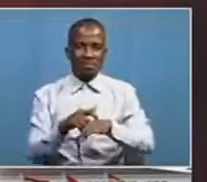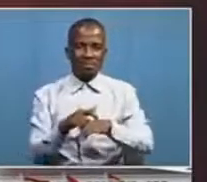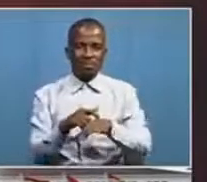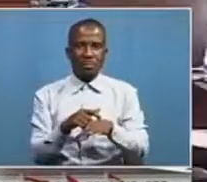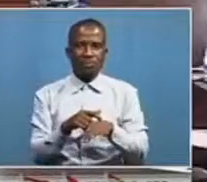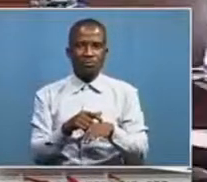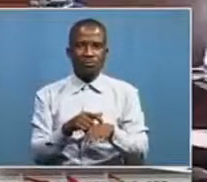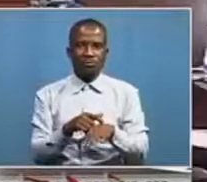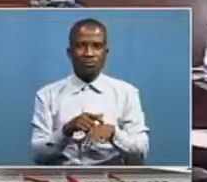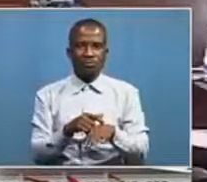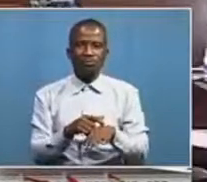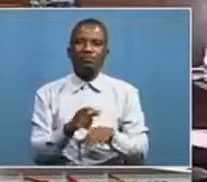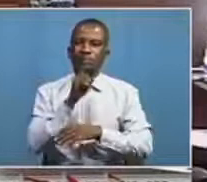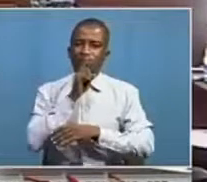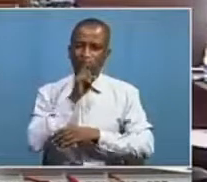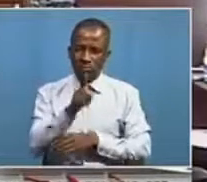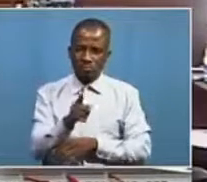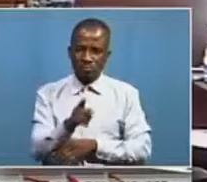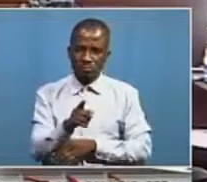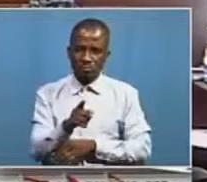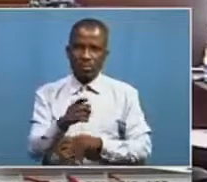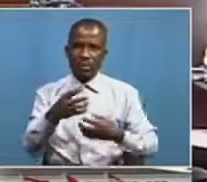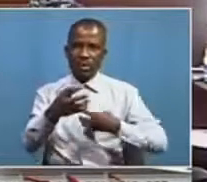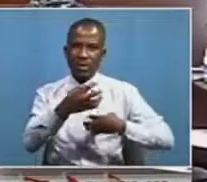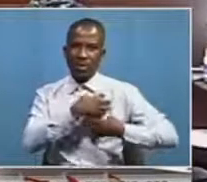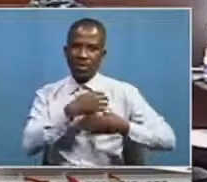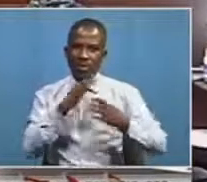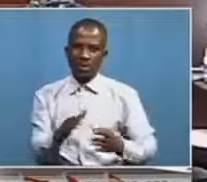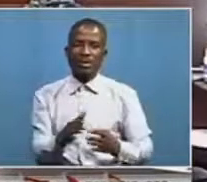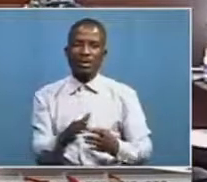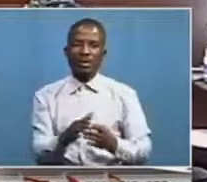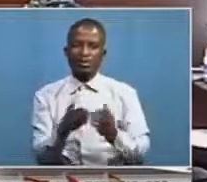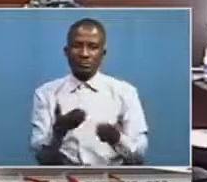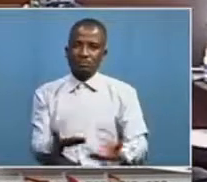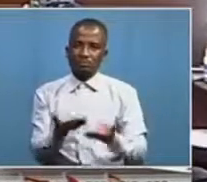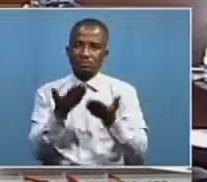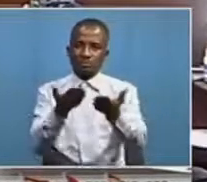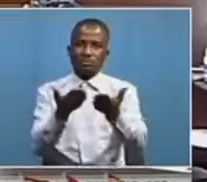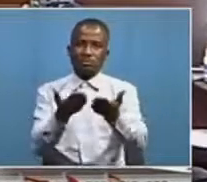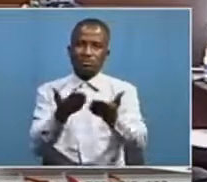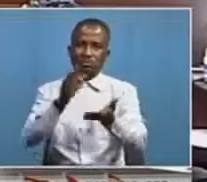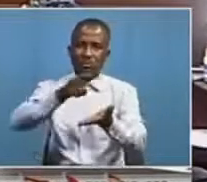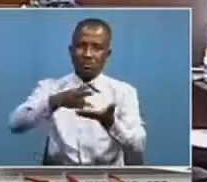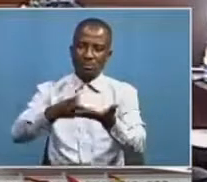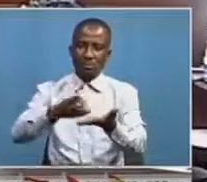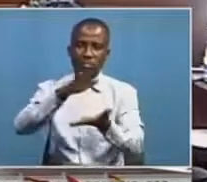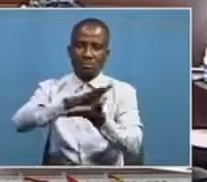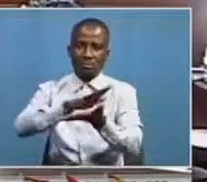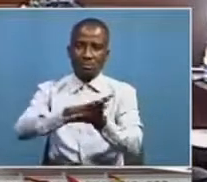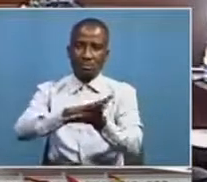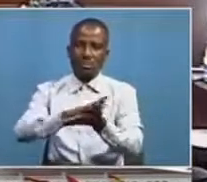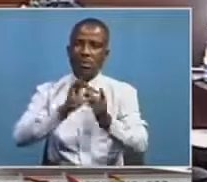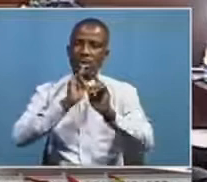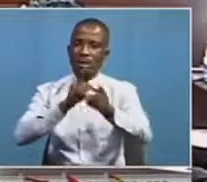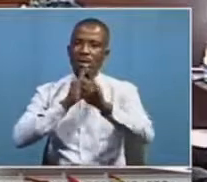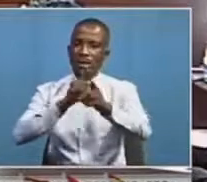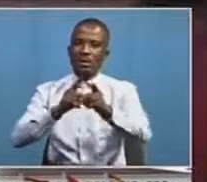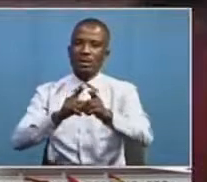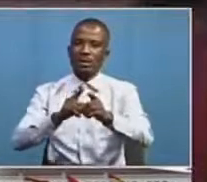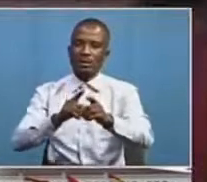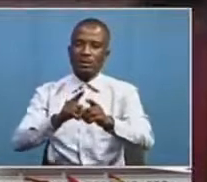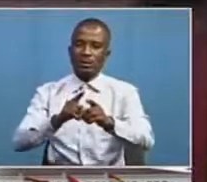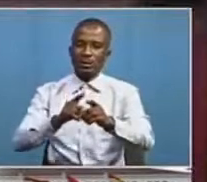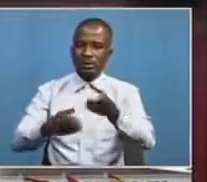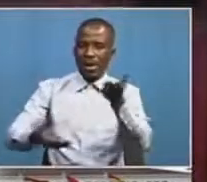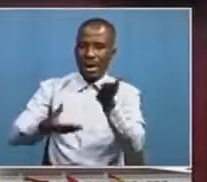respondent. Though the petitioner defaulted initially in the direction to file witness statements and their answer to the legal submissions